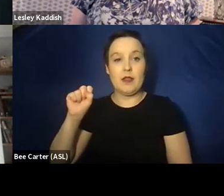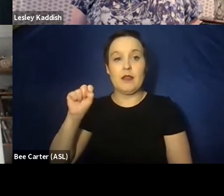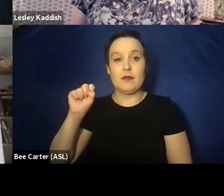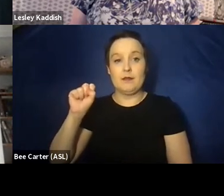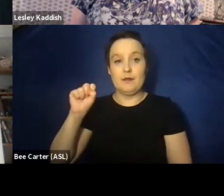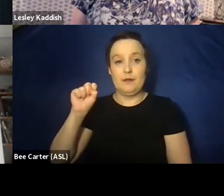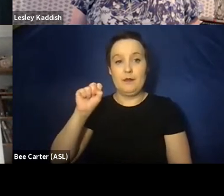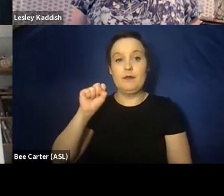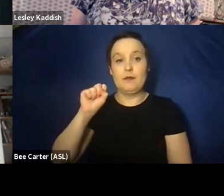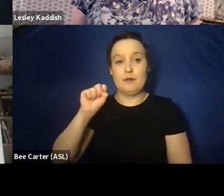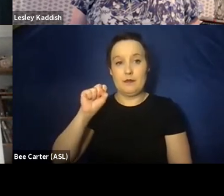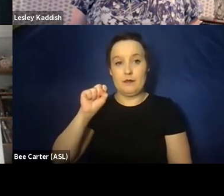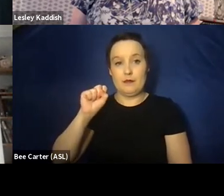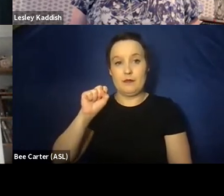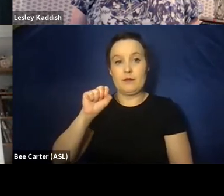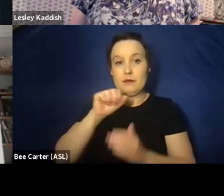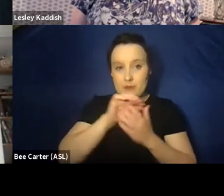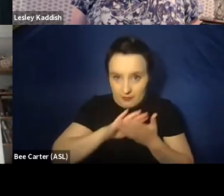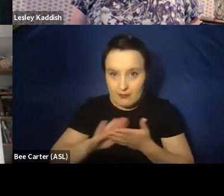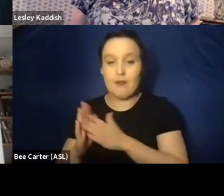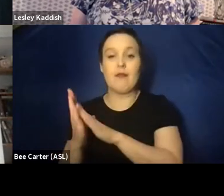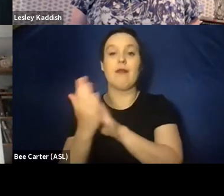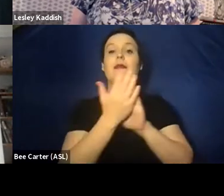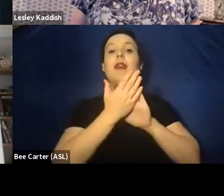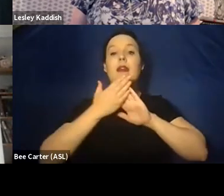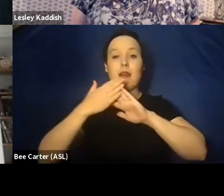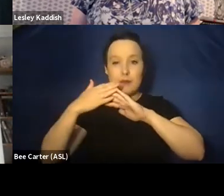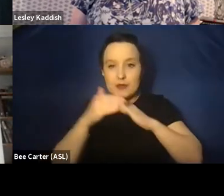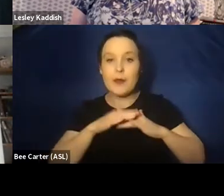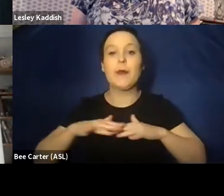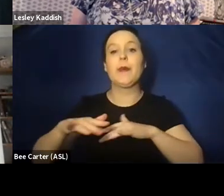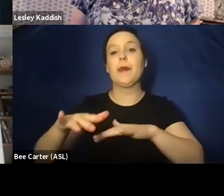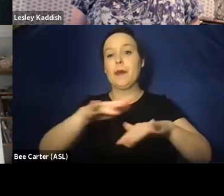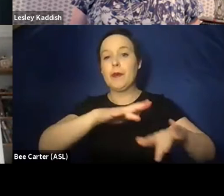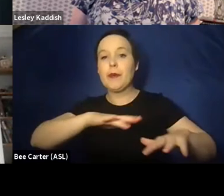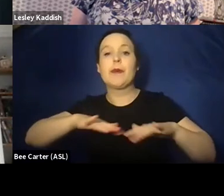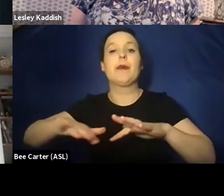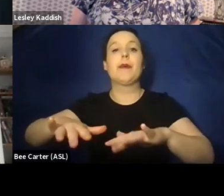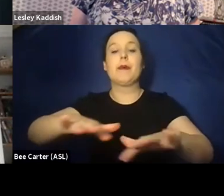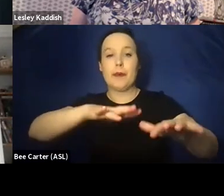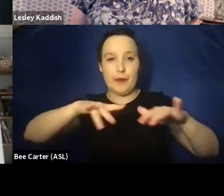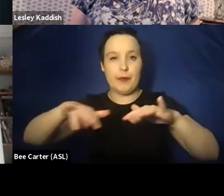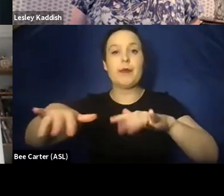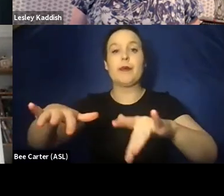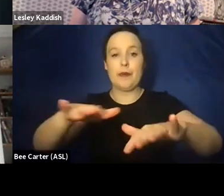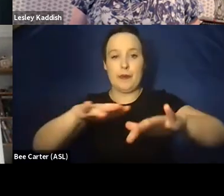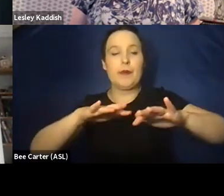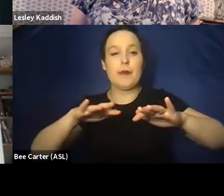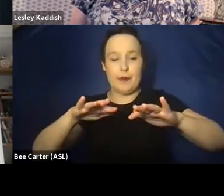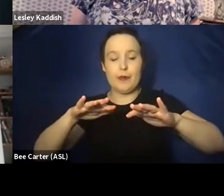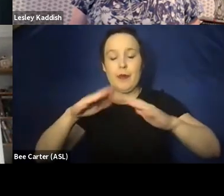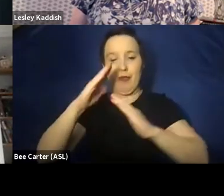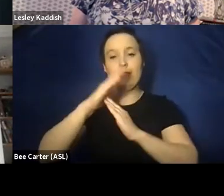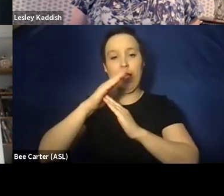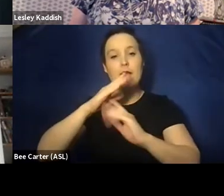evolve into what becomes the main motive for the piece, but they take on